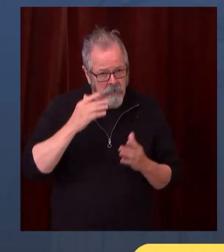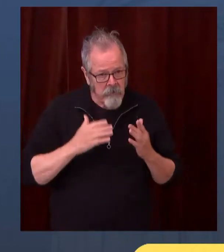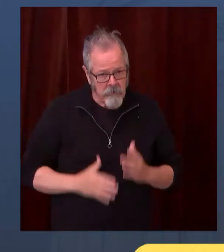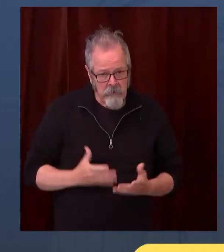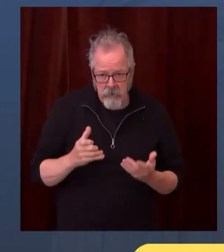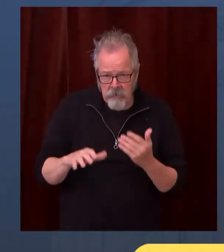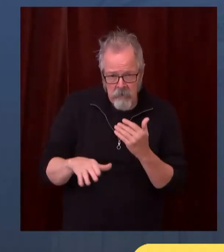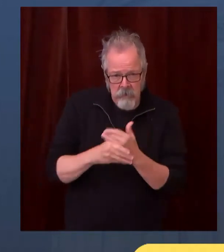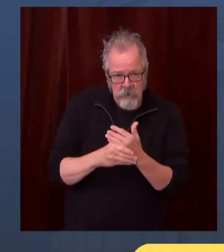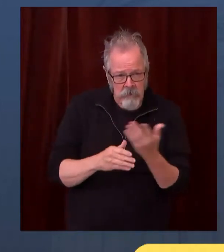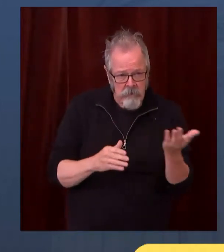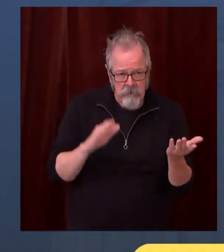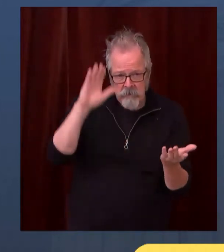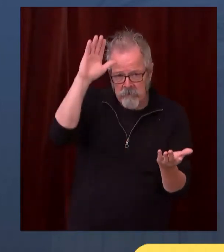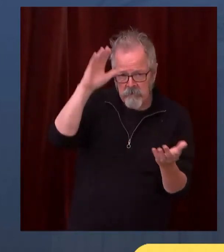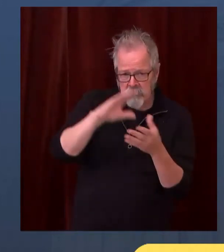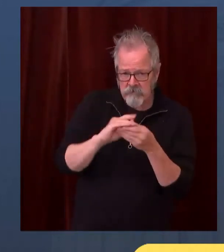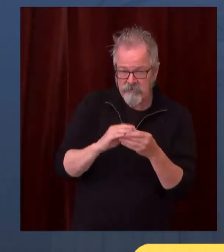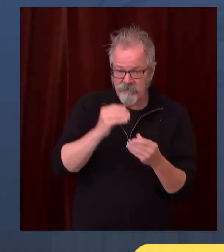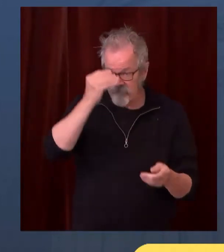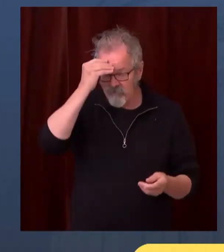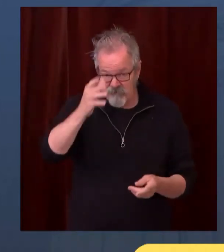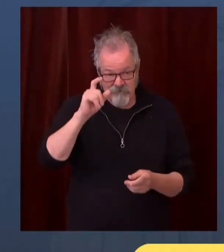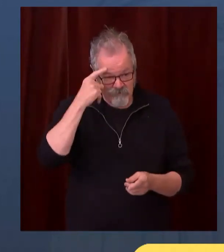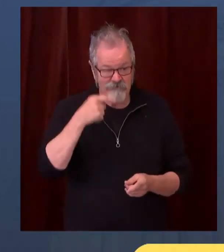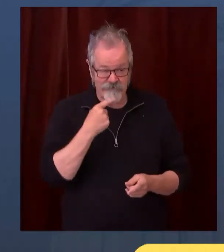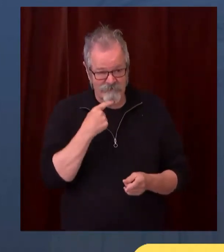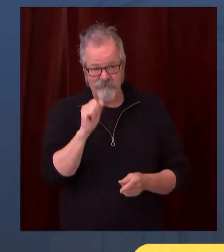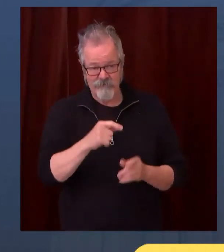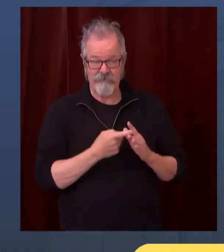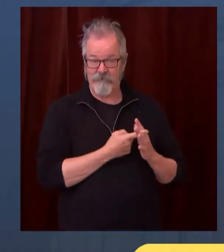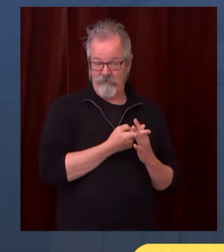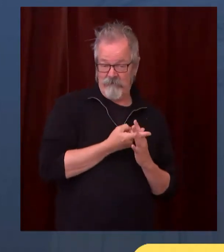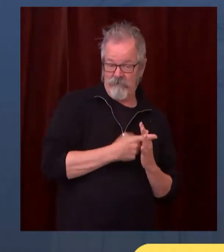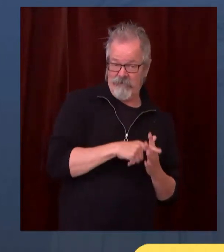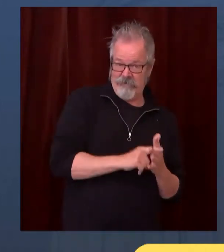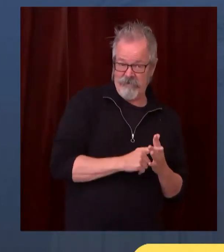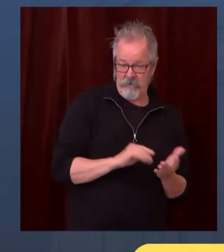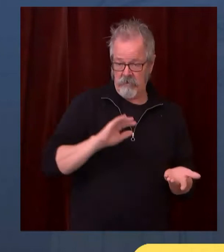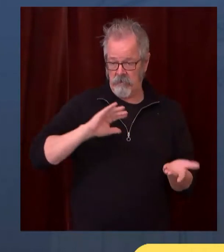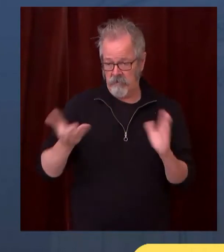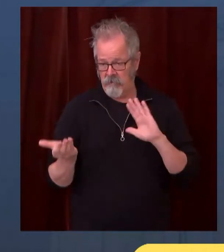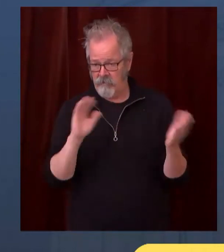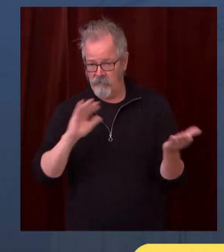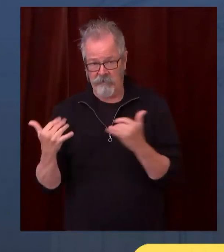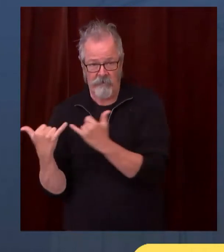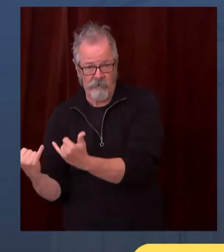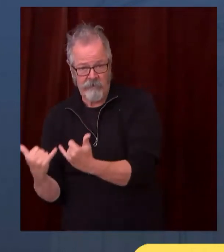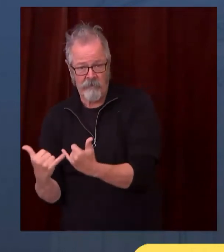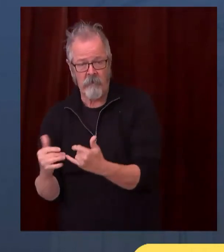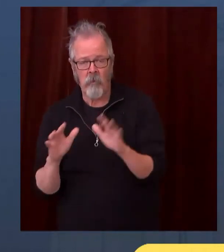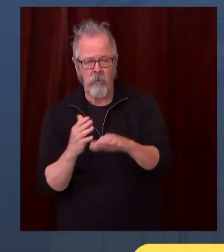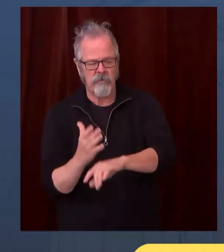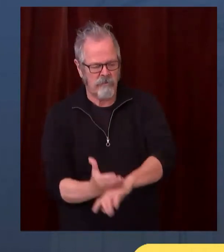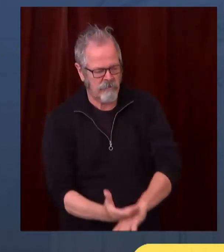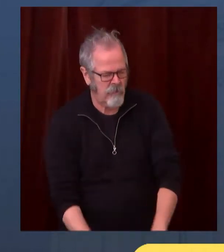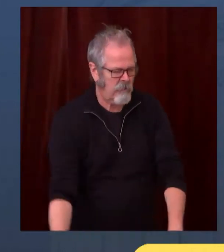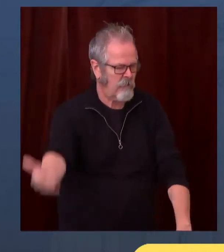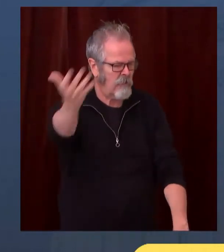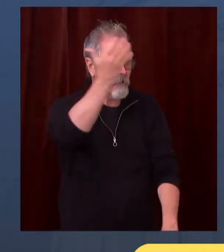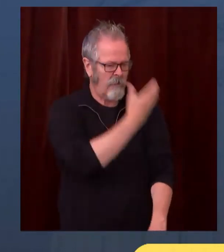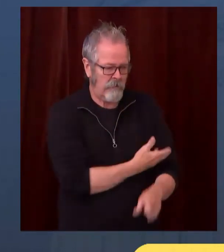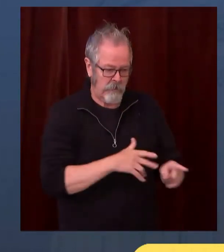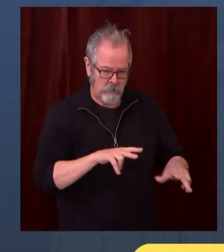learned so much about the transmission, including the fact that this is an extremely transmittable infection through different means